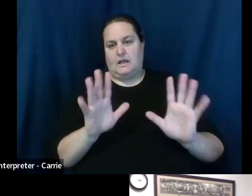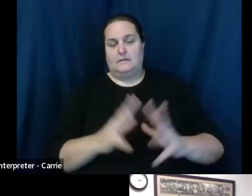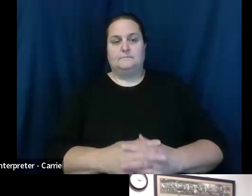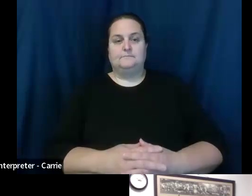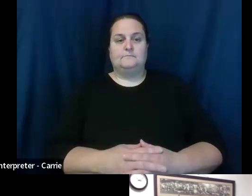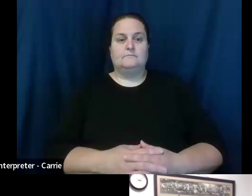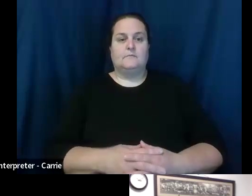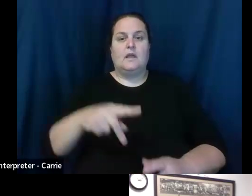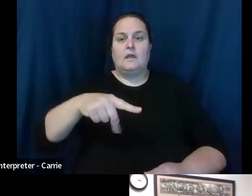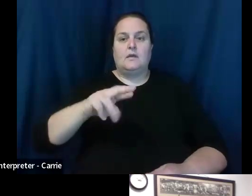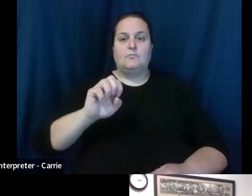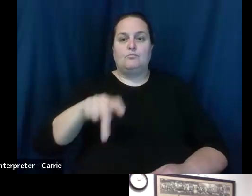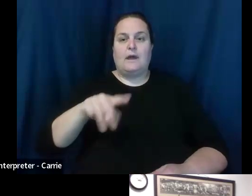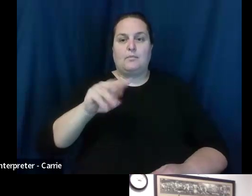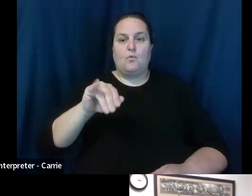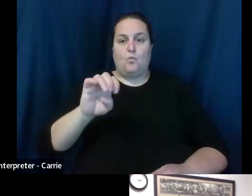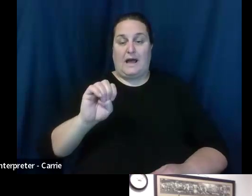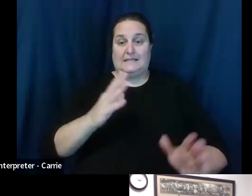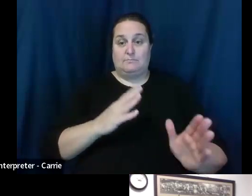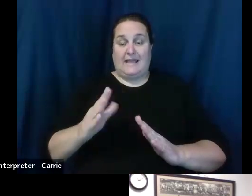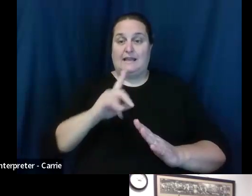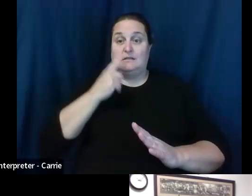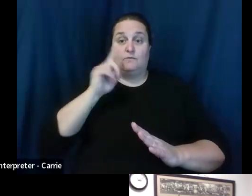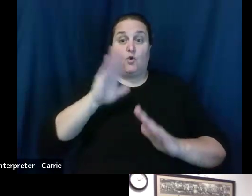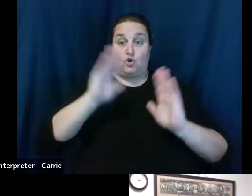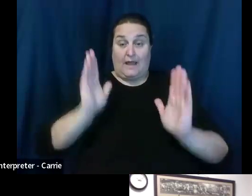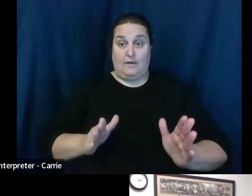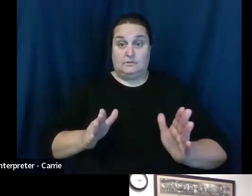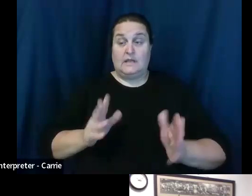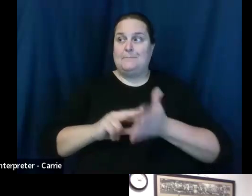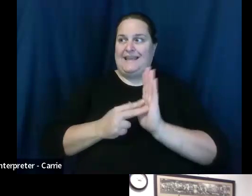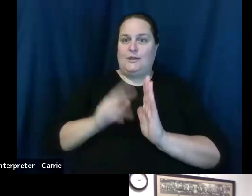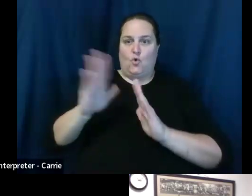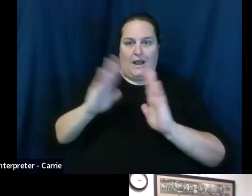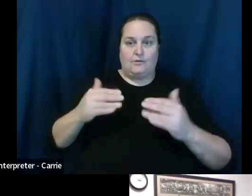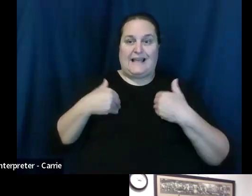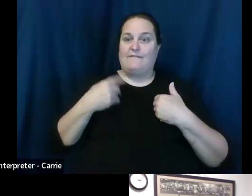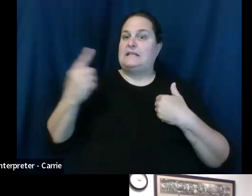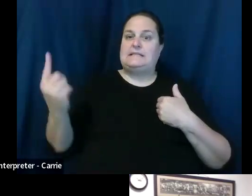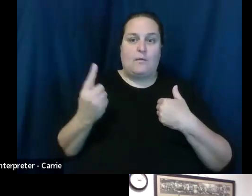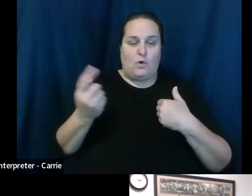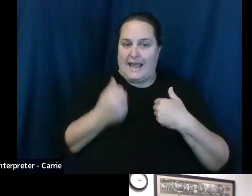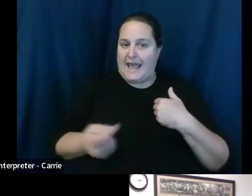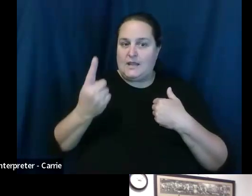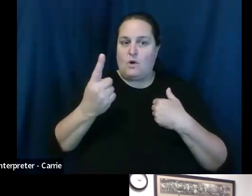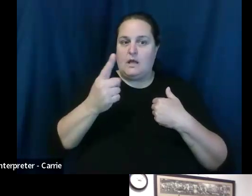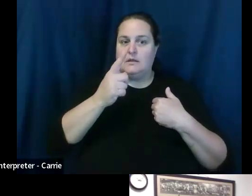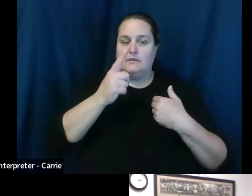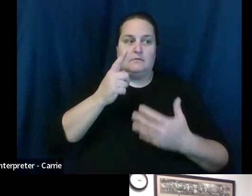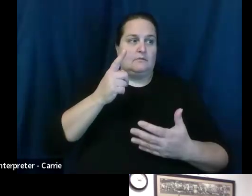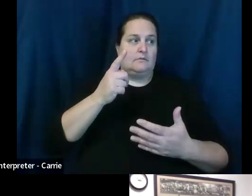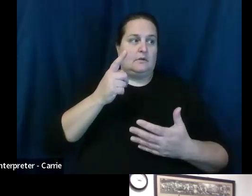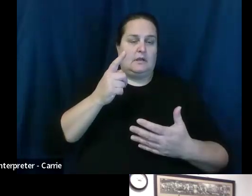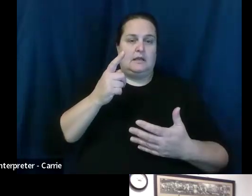The PrepWise plan that you build is for your household. So if there's anyone in your household, that is going to have